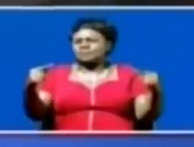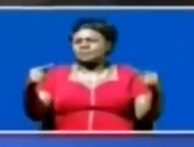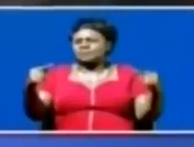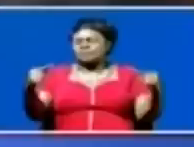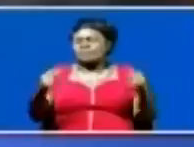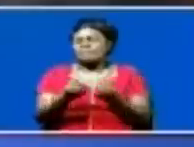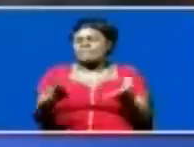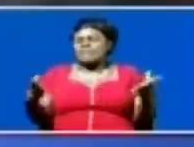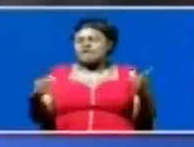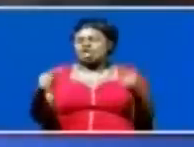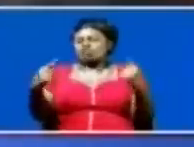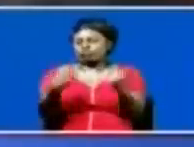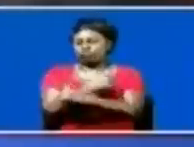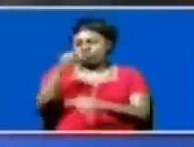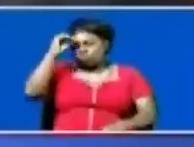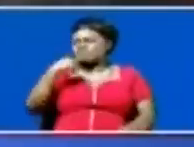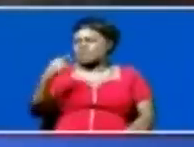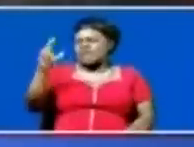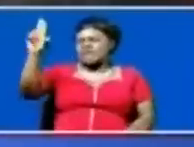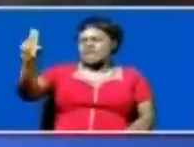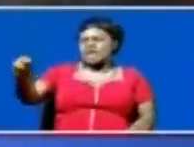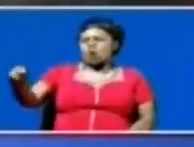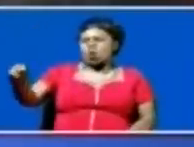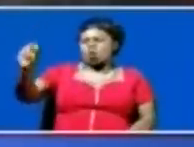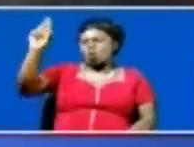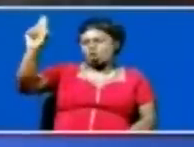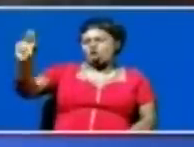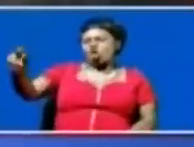Will as many as of a contrary opinion say nay? Nay.